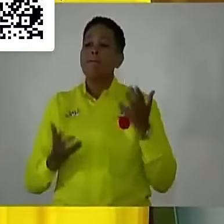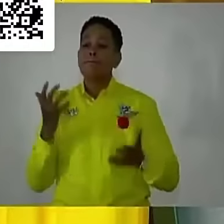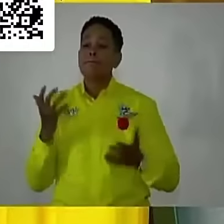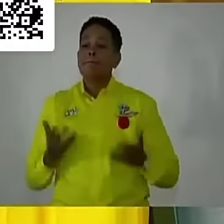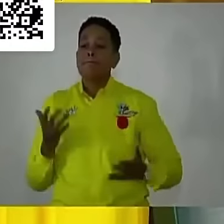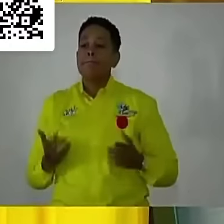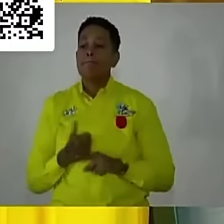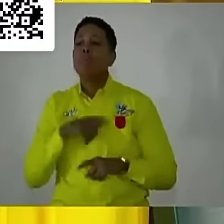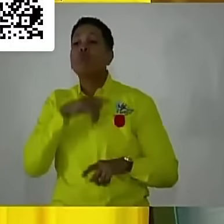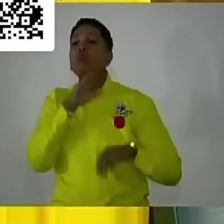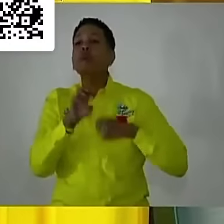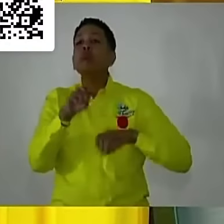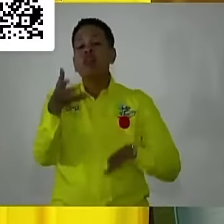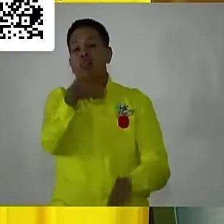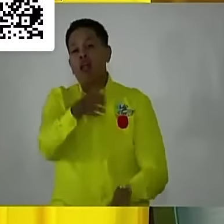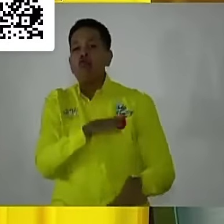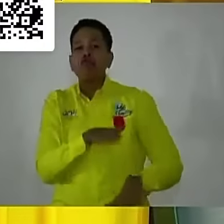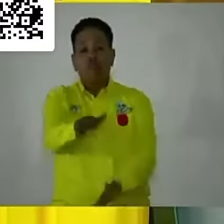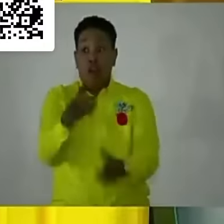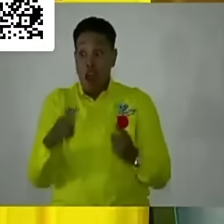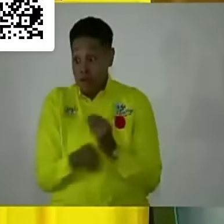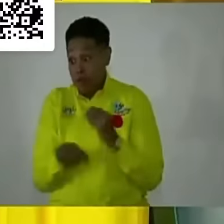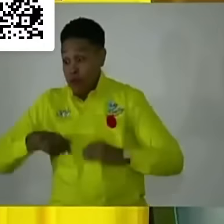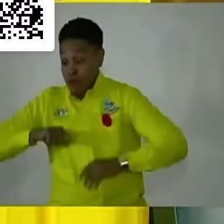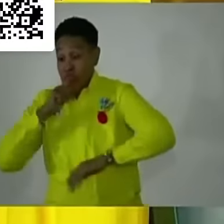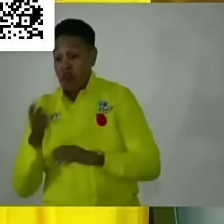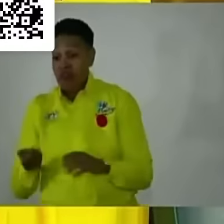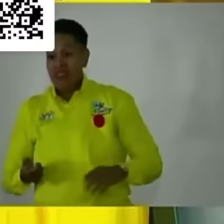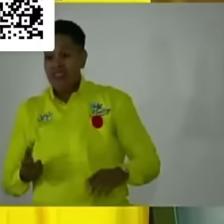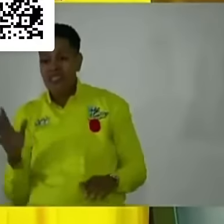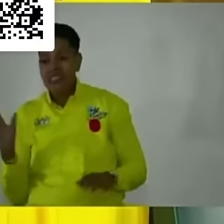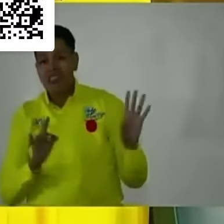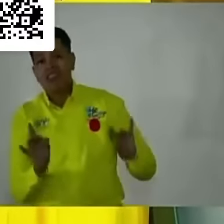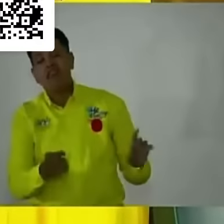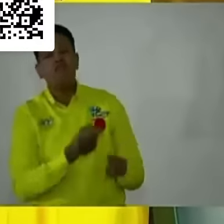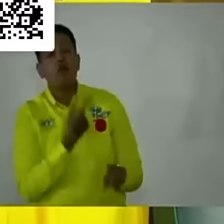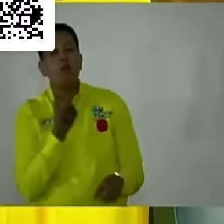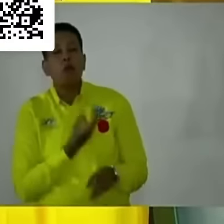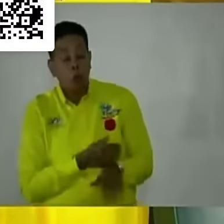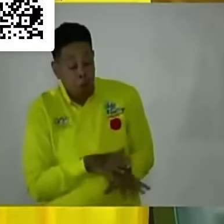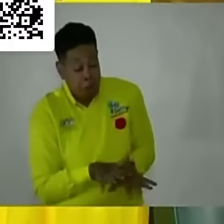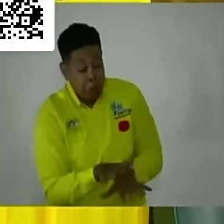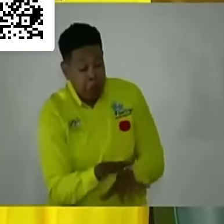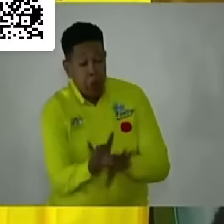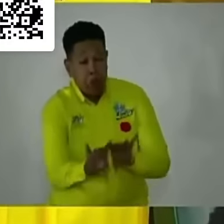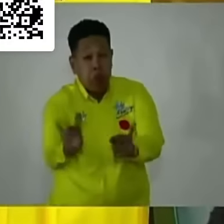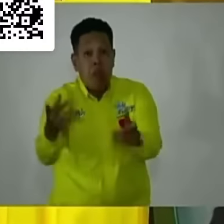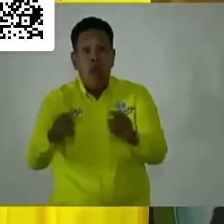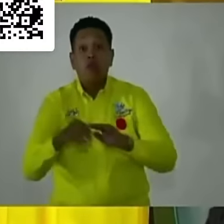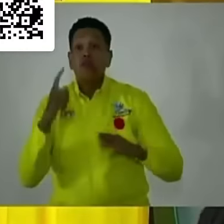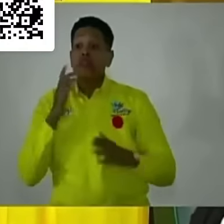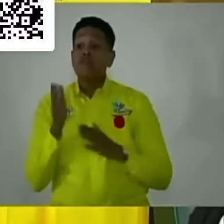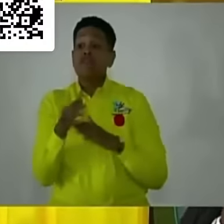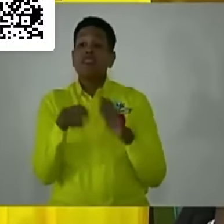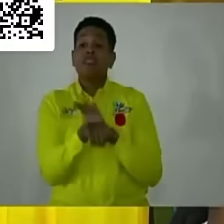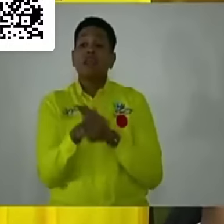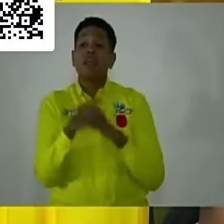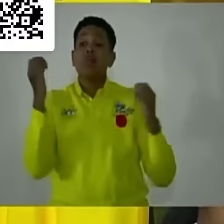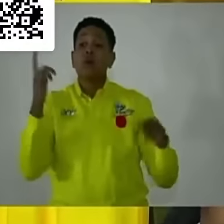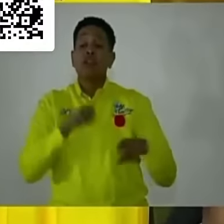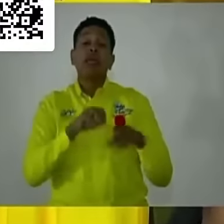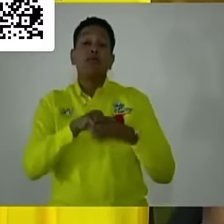of pollution in the river. We have the caustic pollution. We have seen on multiple occasions the fish kills